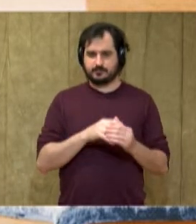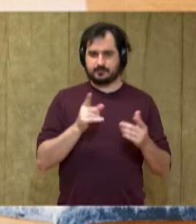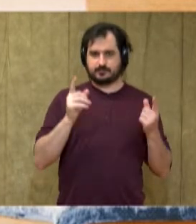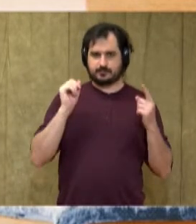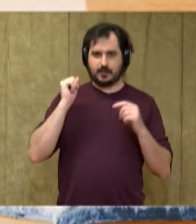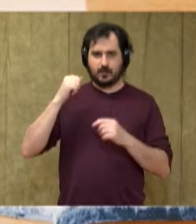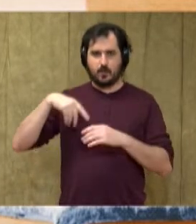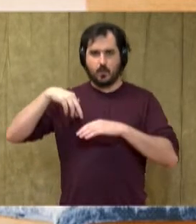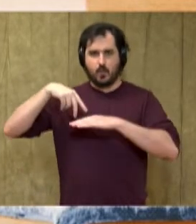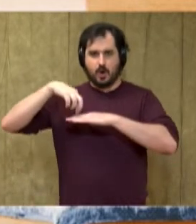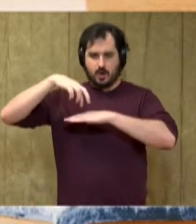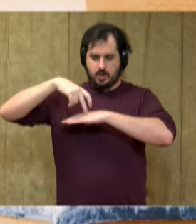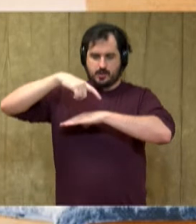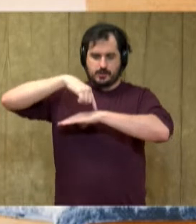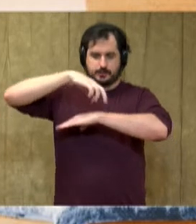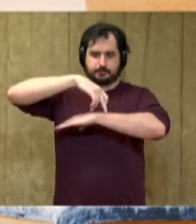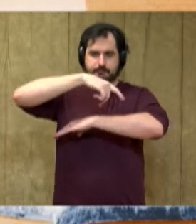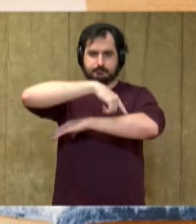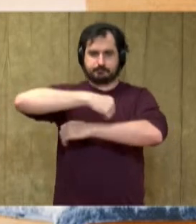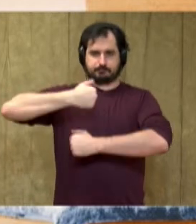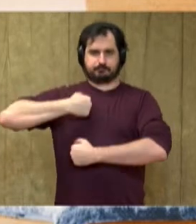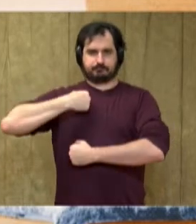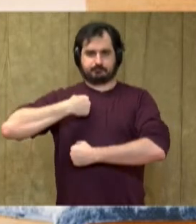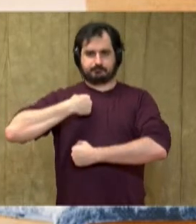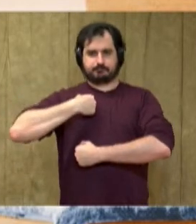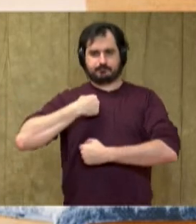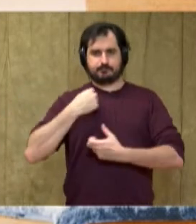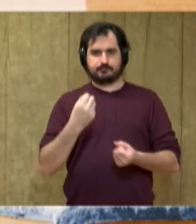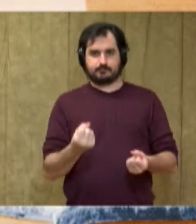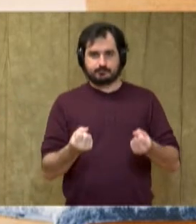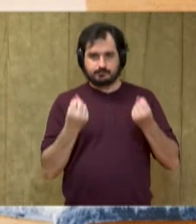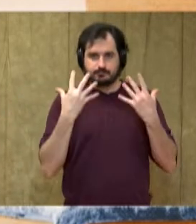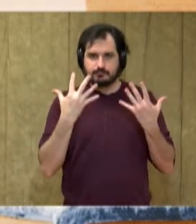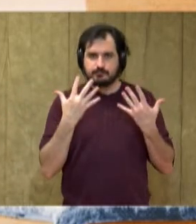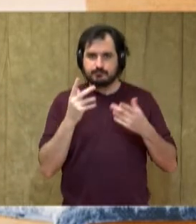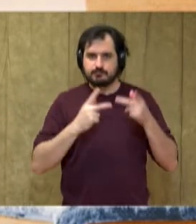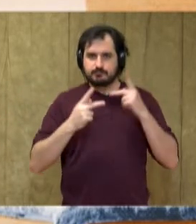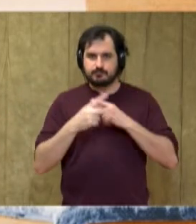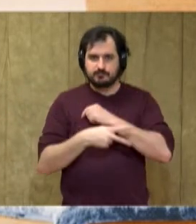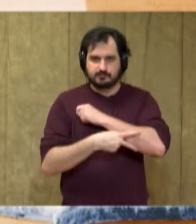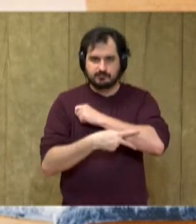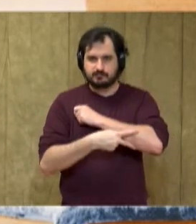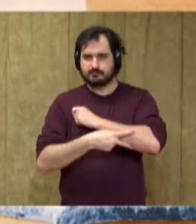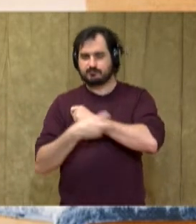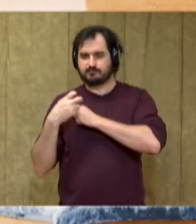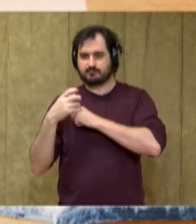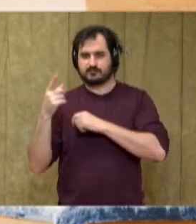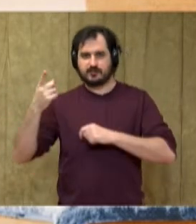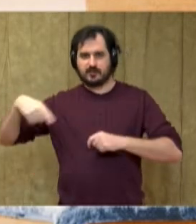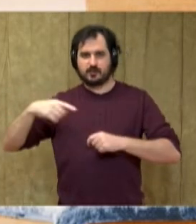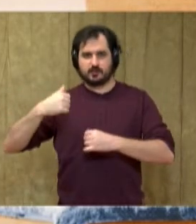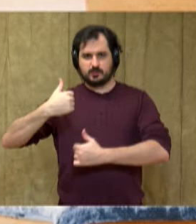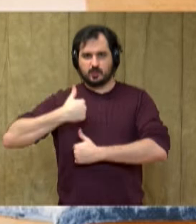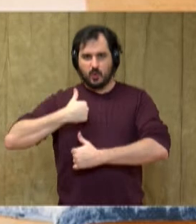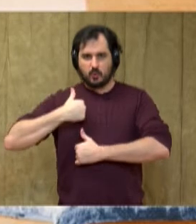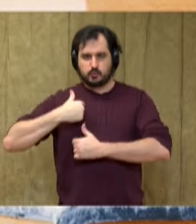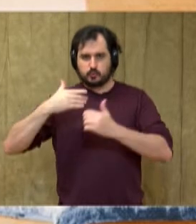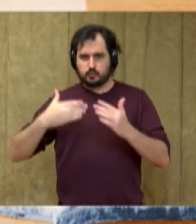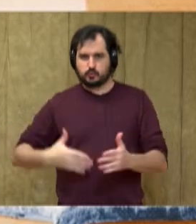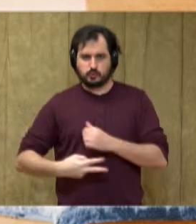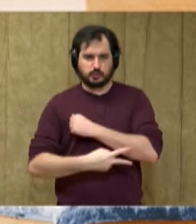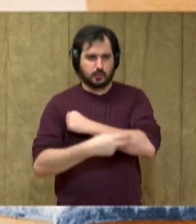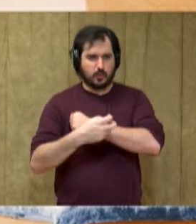shoulders. Whenever they went off duty, many stole, drank too much, and chased women.